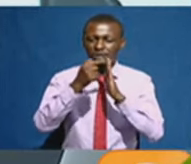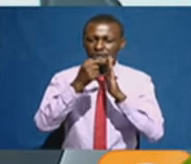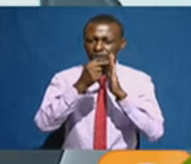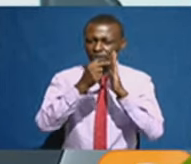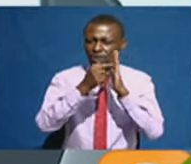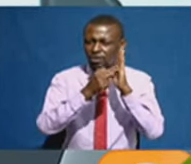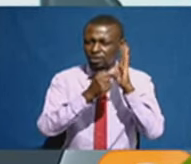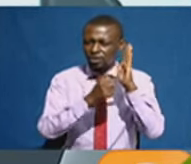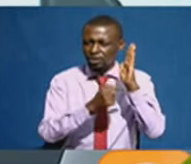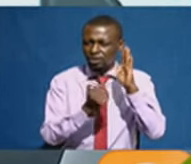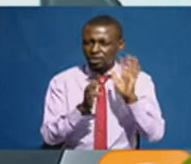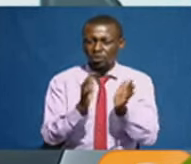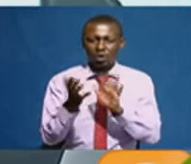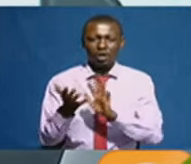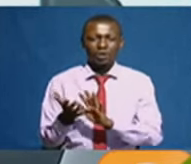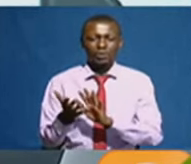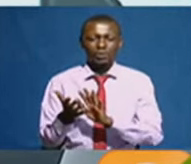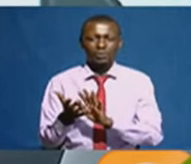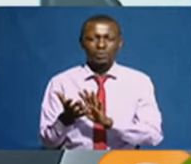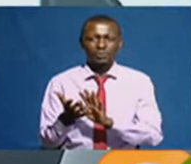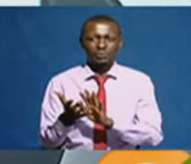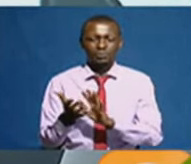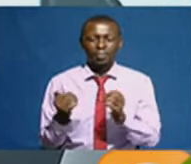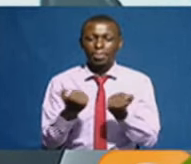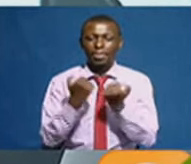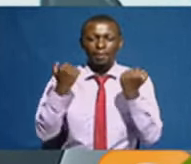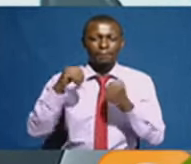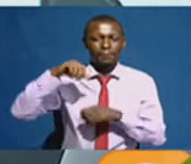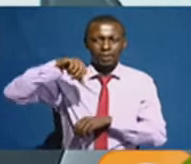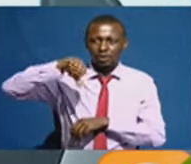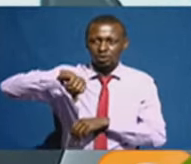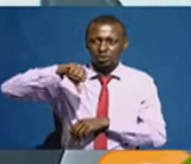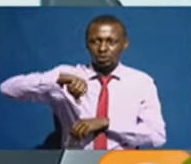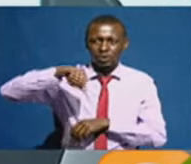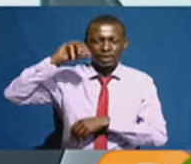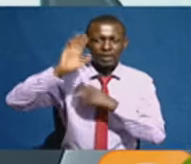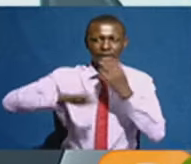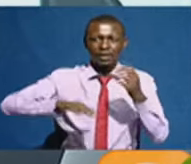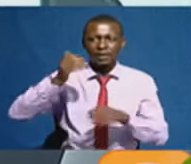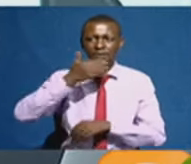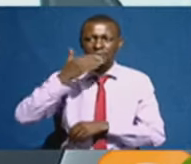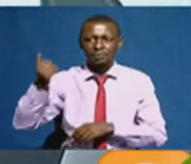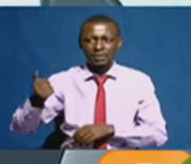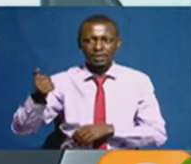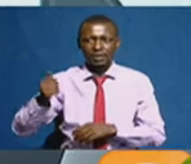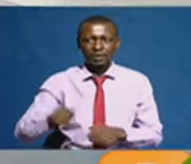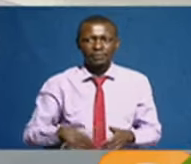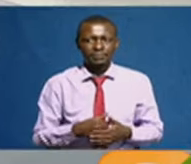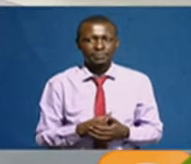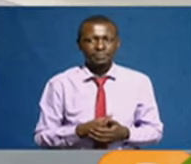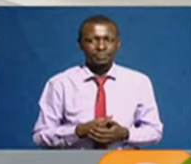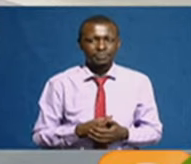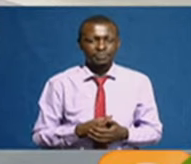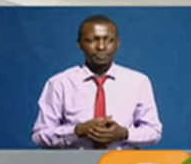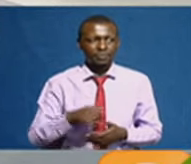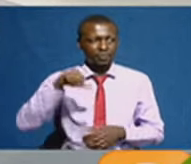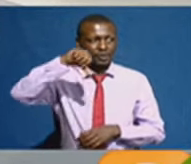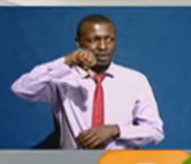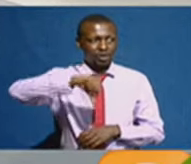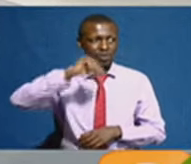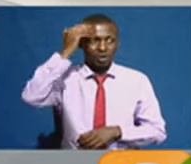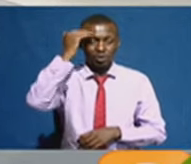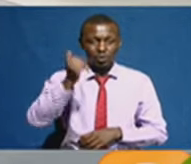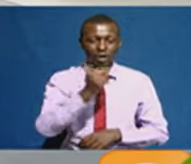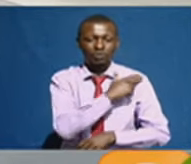moments, because it's getting worse rather than getting better. It's getting worse because I remember the doctors have been